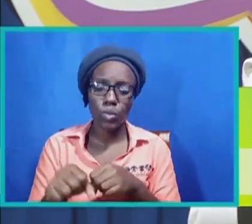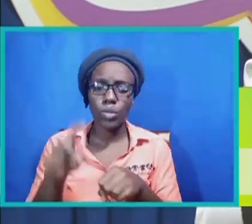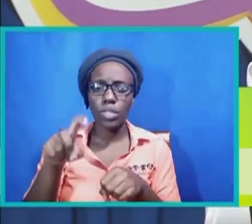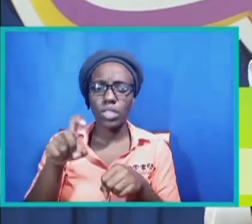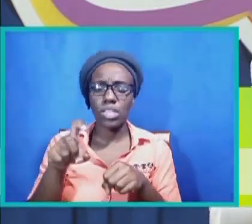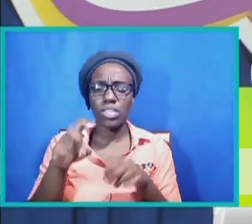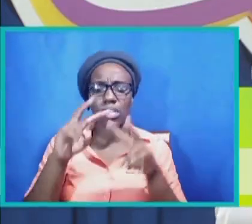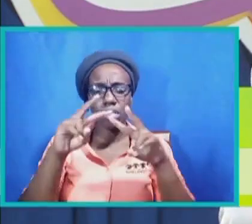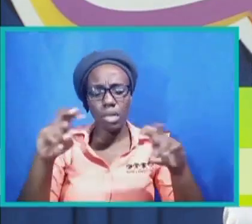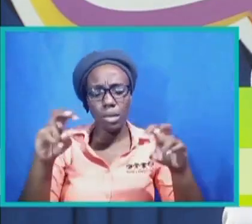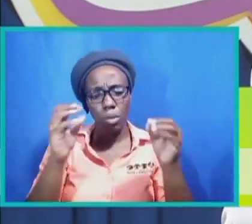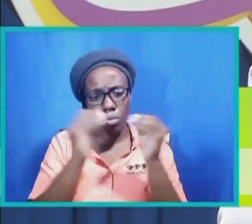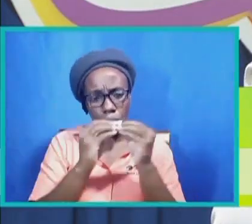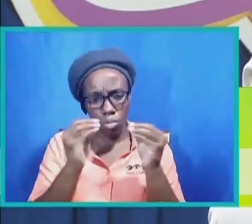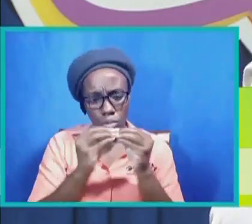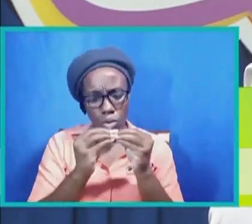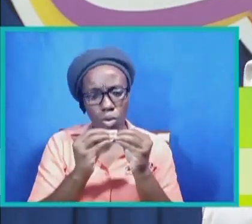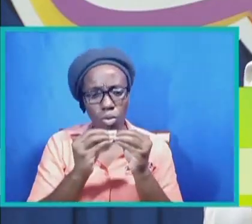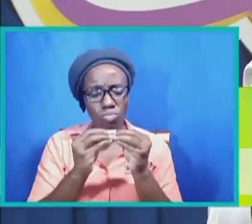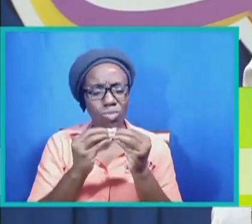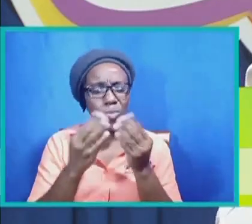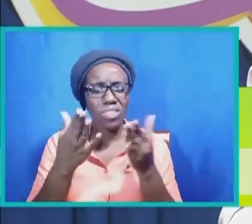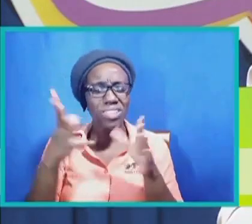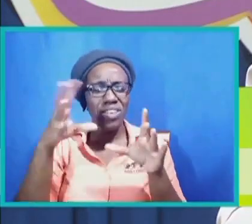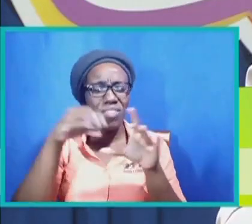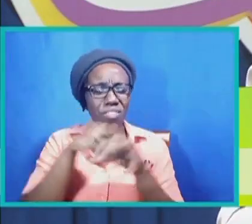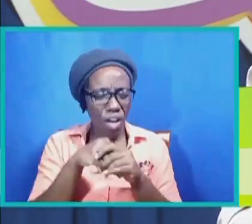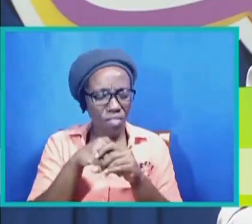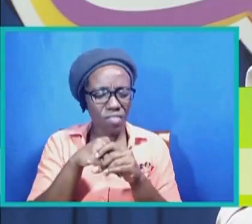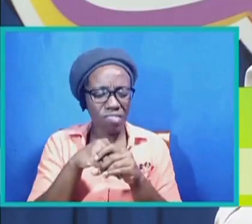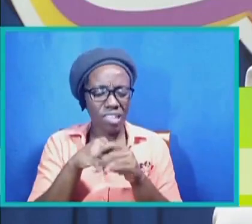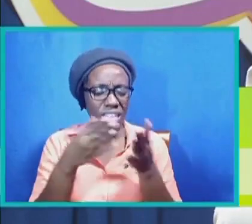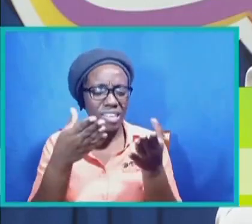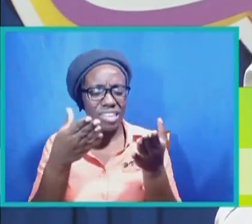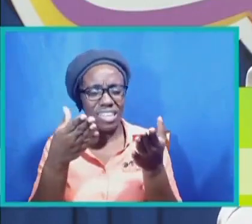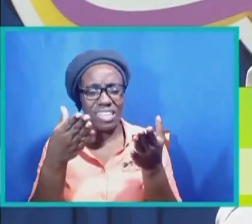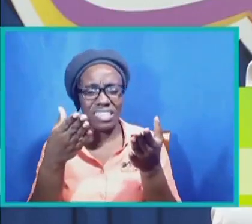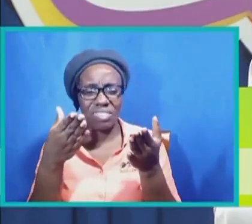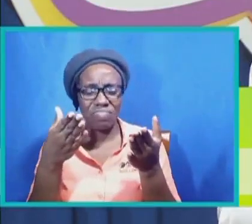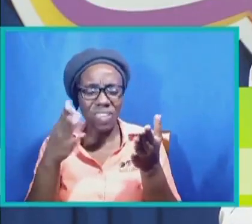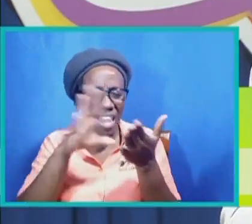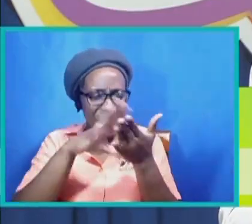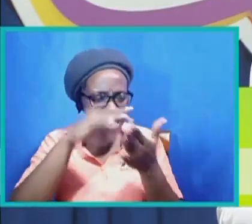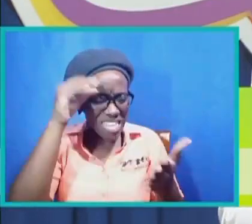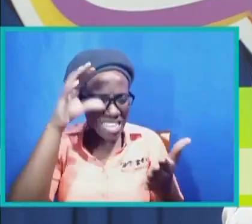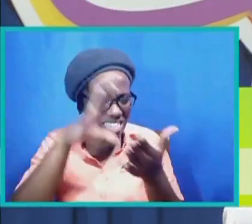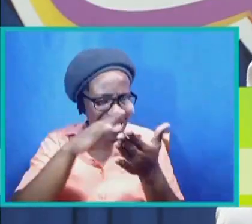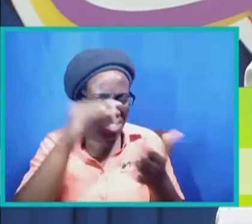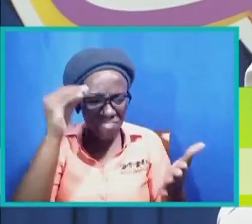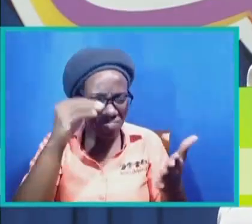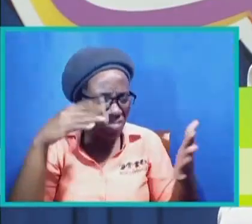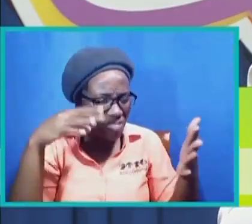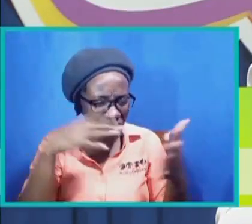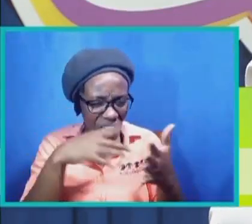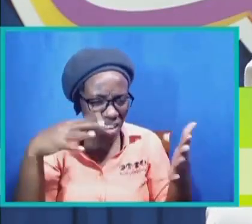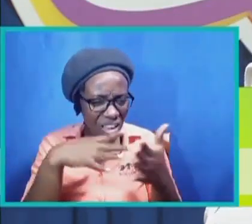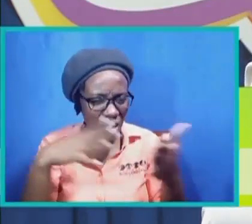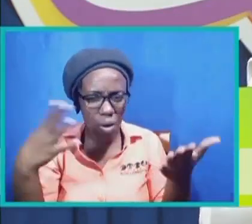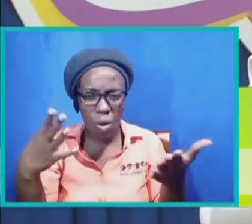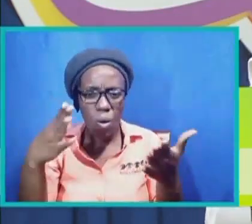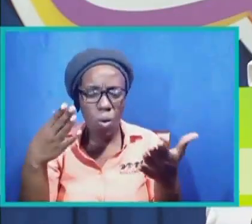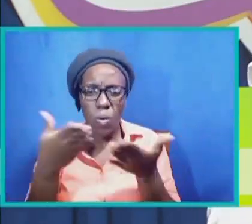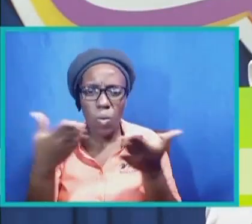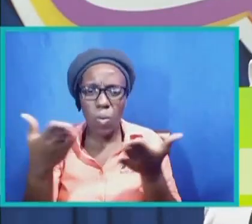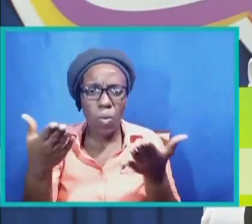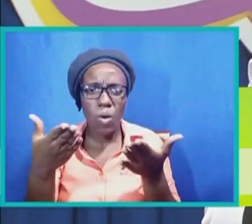you produce more graduates who have a deeper understanding from the get-go of curriculum, teaching, and assessment. We don't